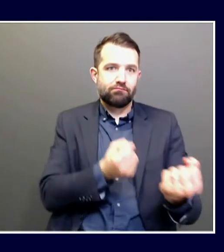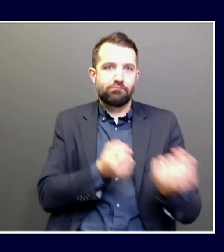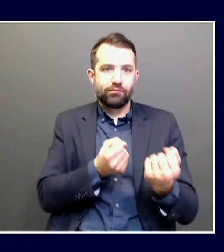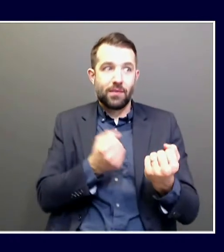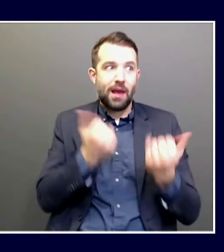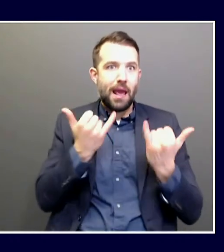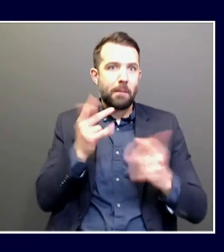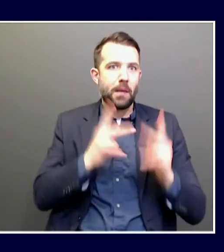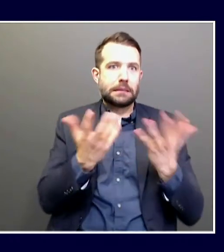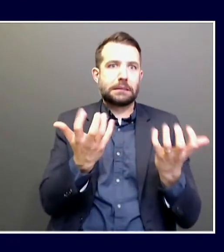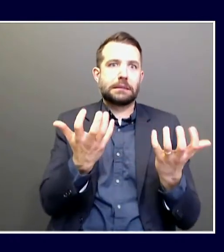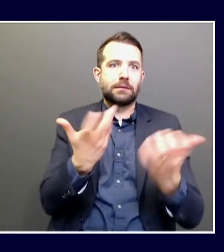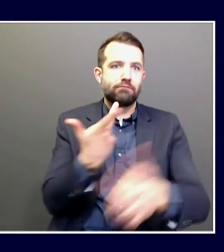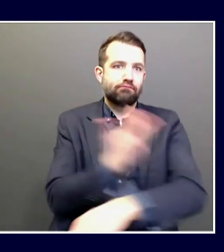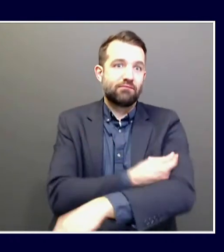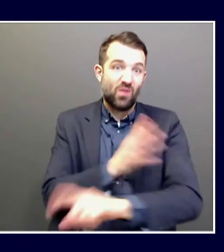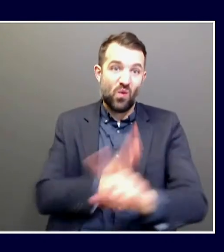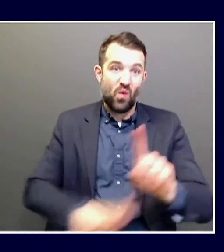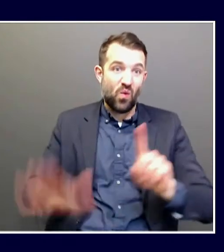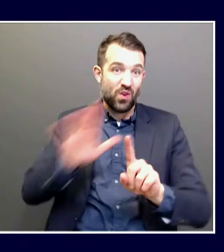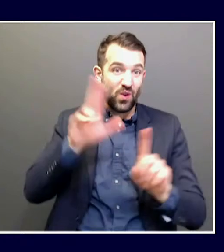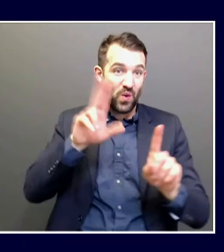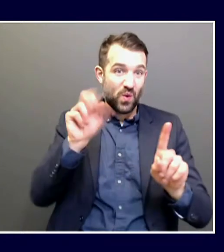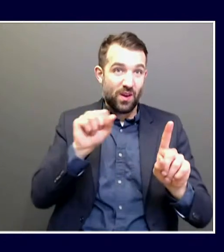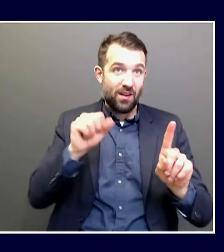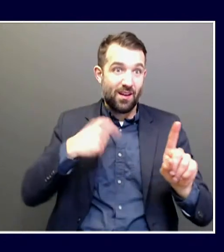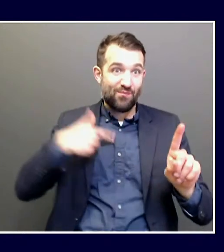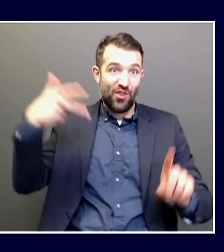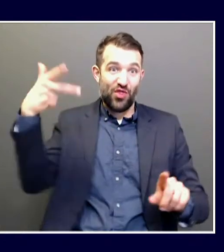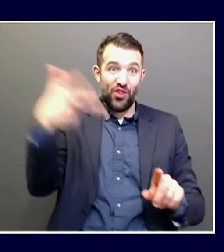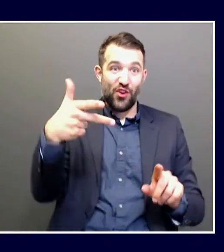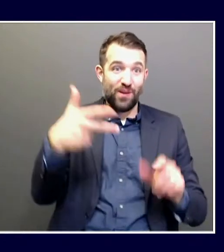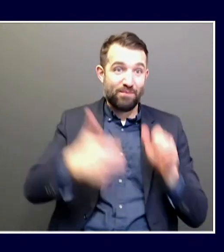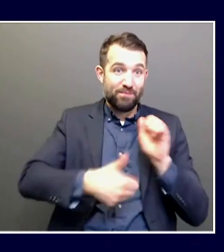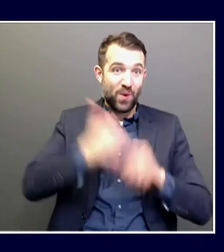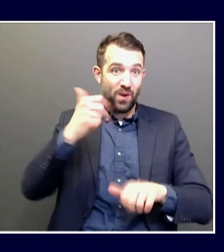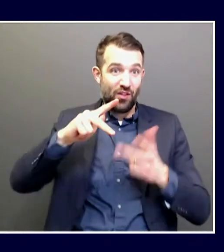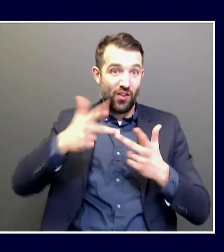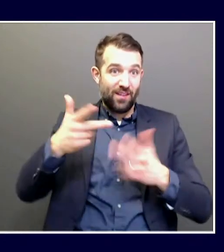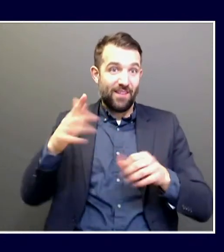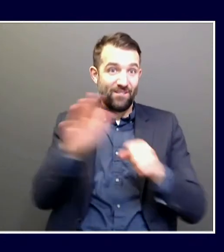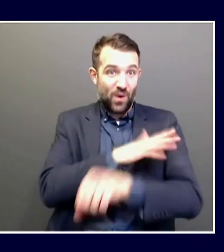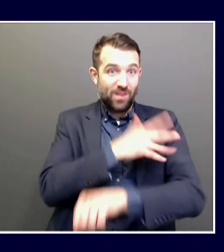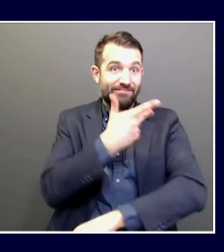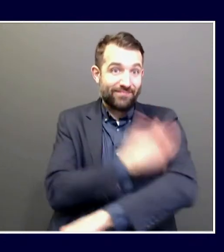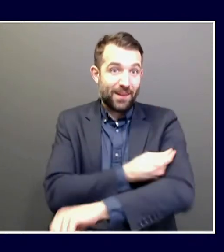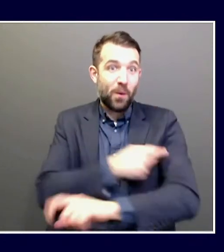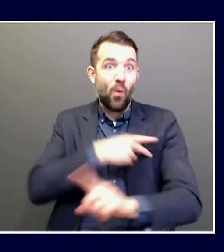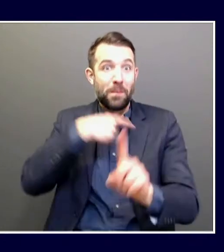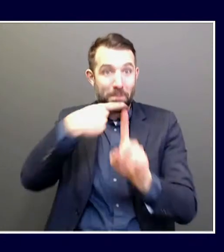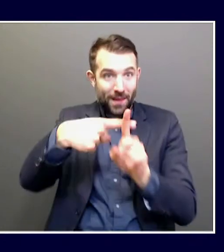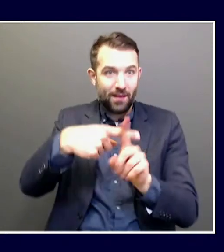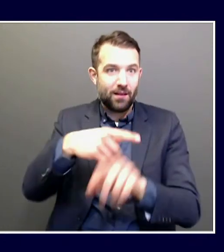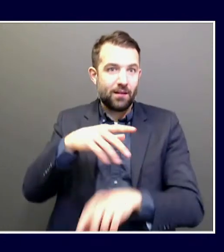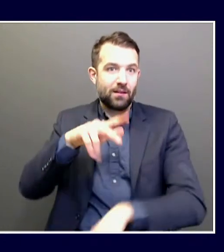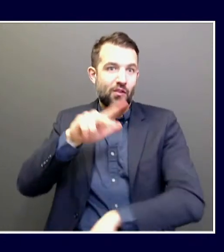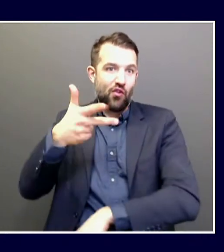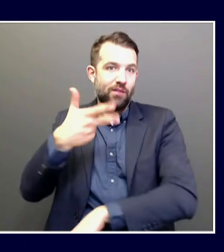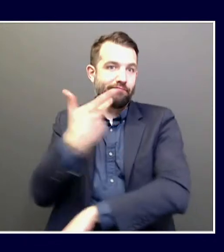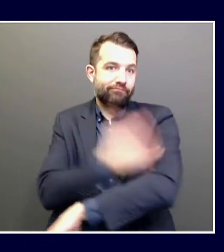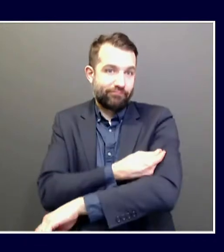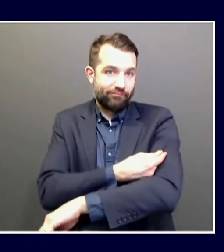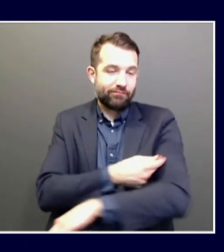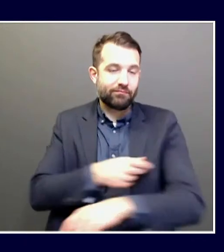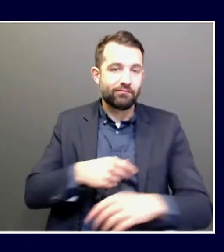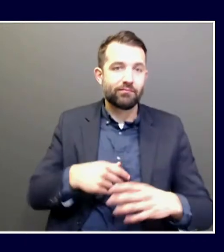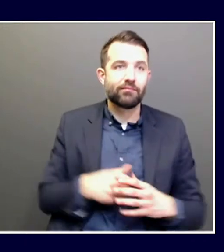in the country for those who are fully vaccinated who have gotten their booster. And we're not far off the number 2 and even the number 1 spot. So